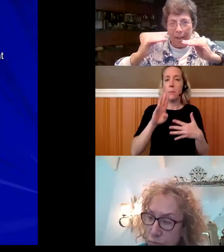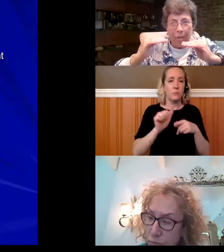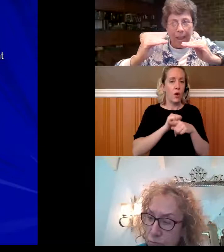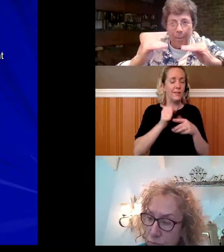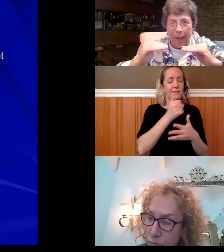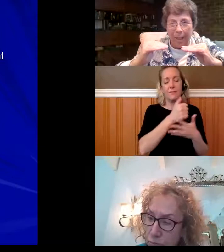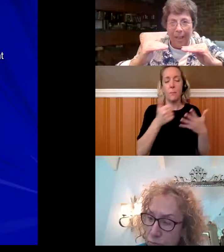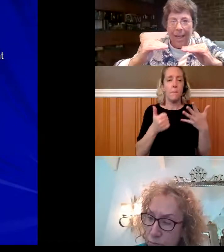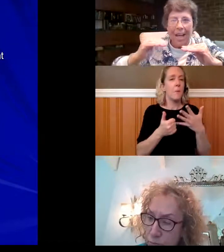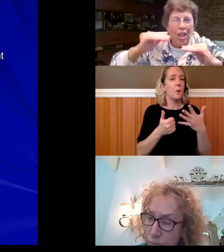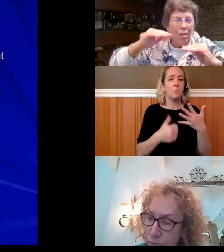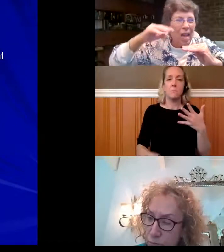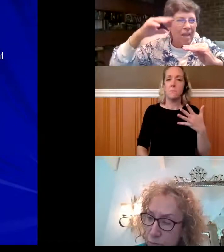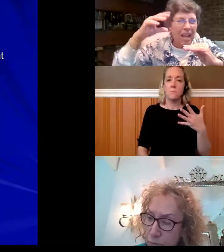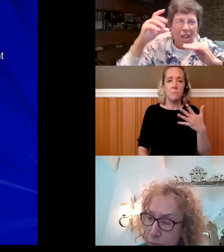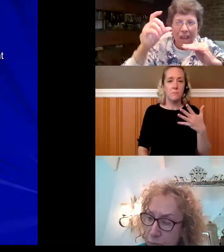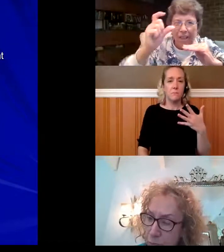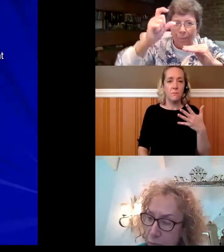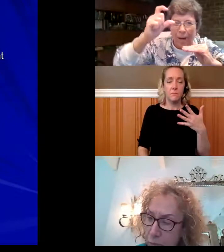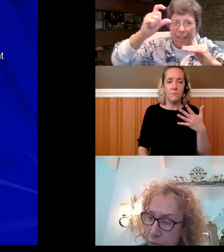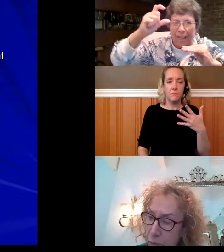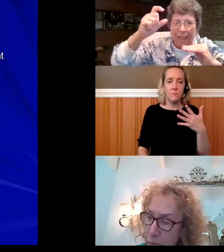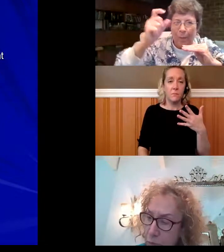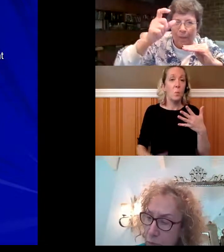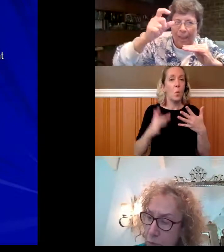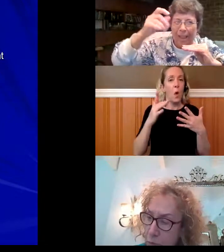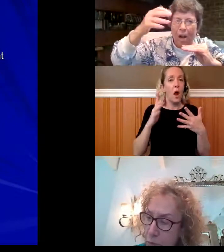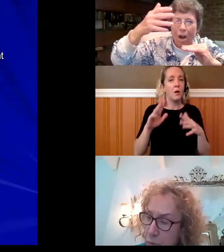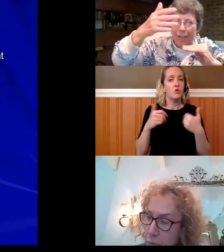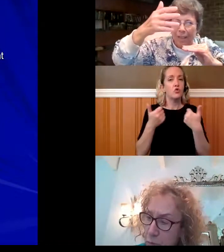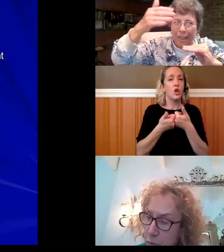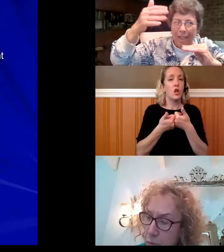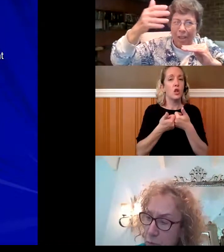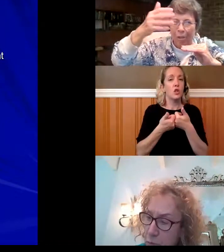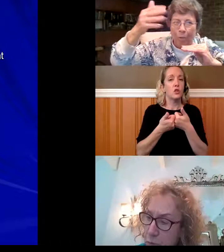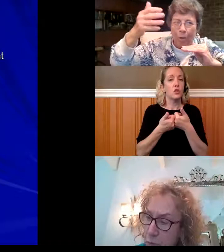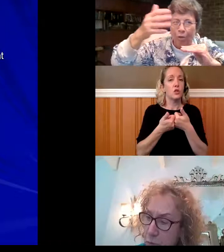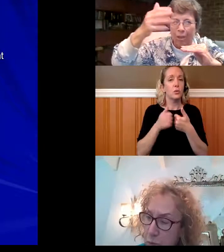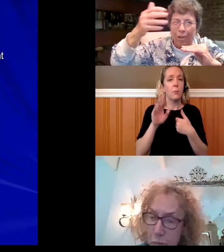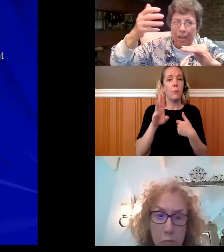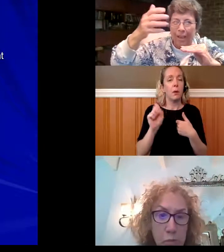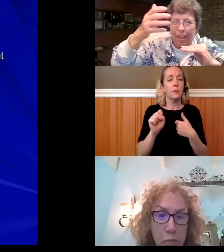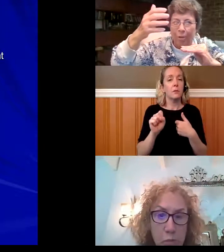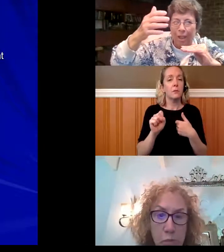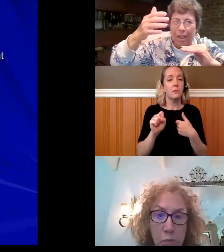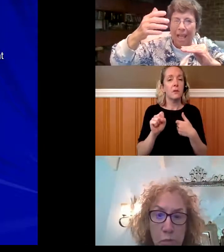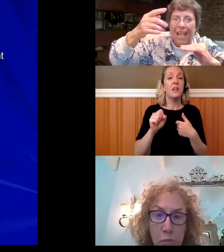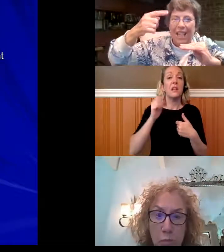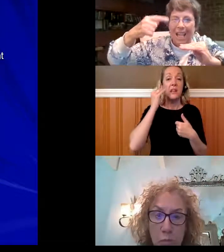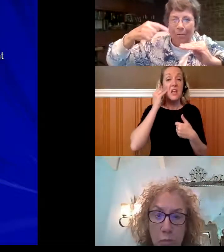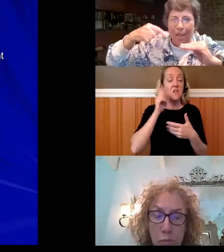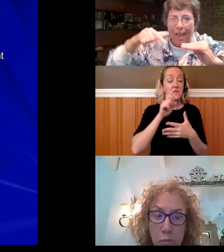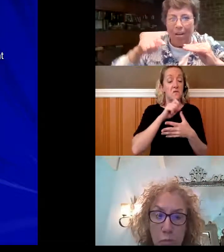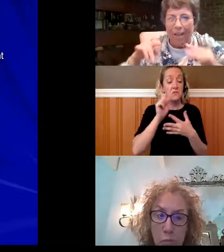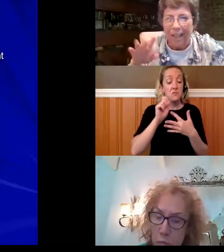of practice and experience on these easier, more structured situations. Then we say, all right, honey, you're ready for the